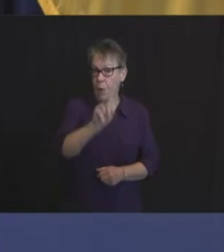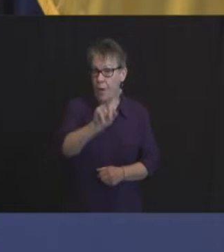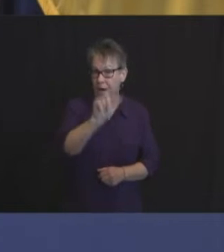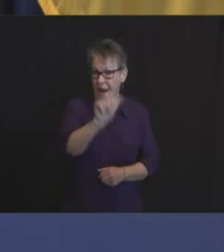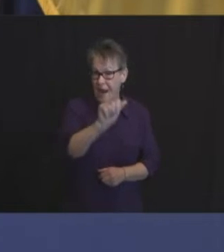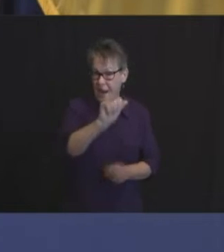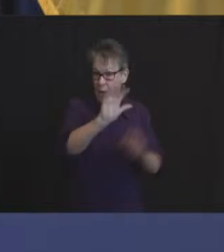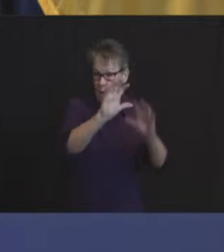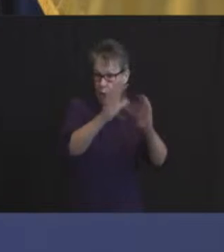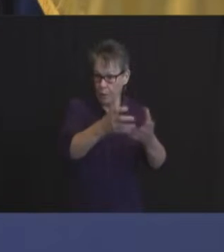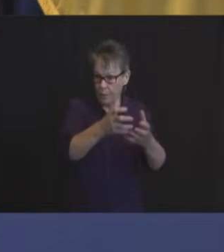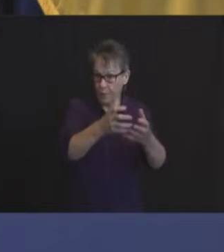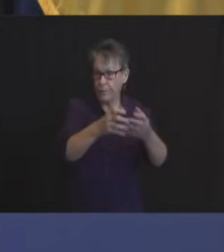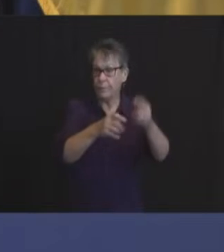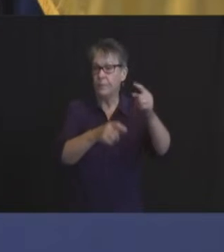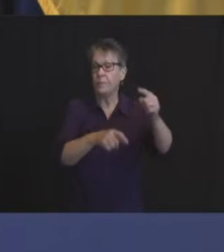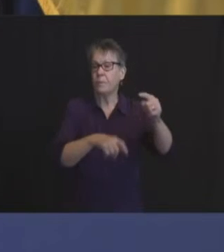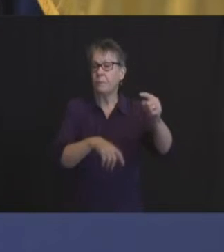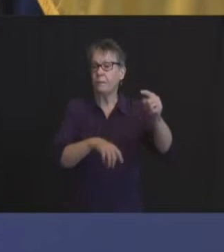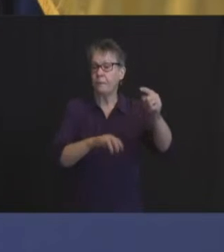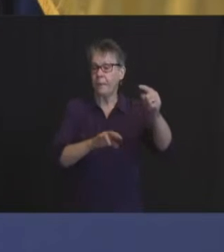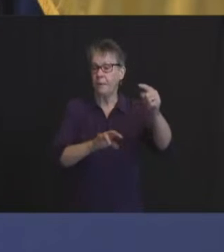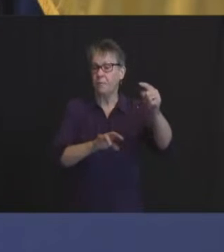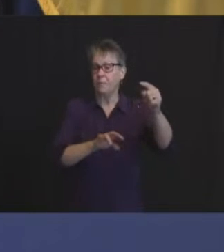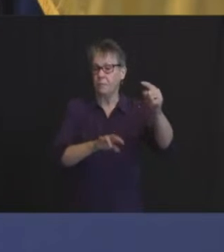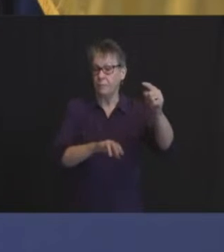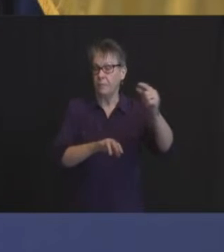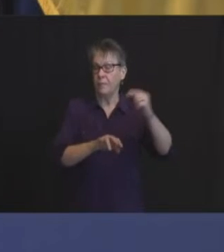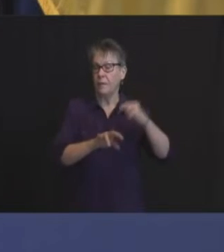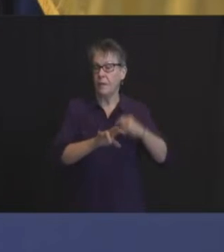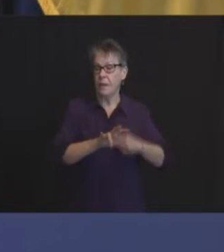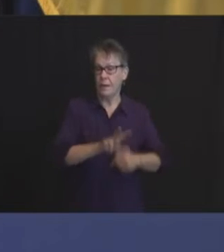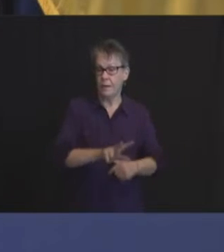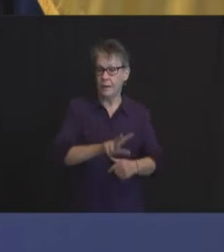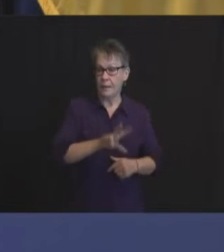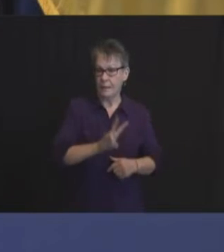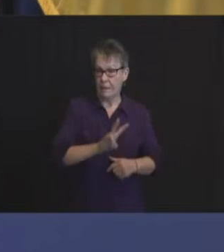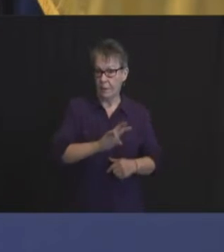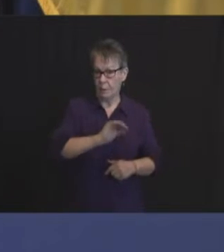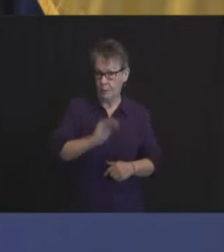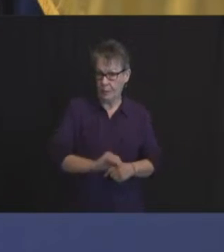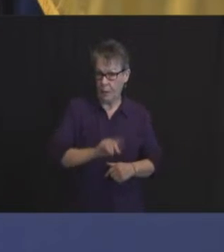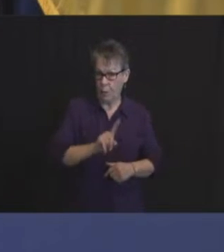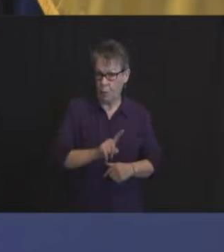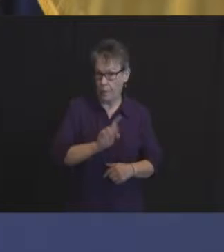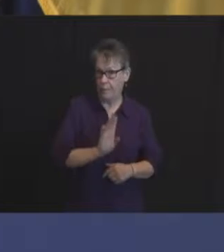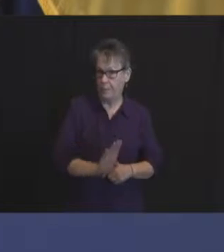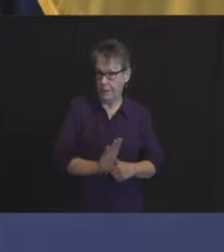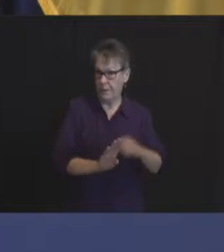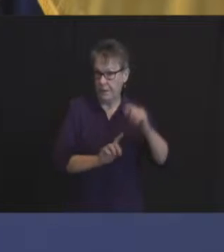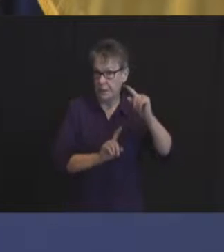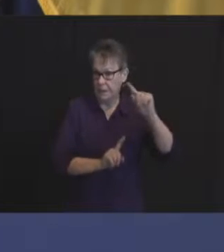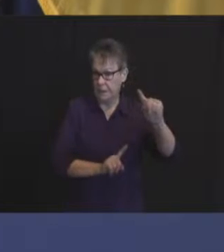43% are 1C, and 20% are in phase 2.